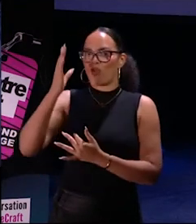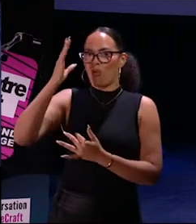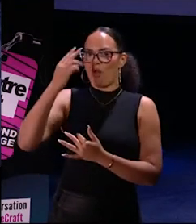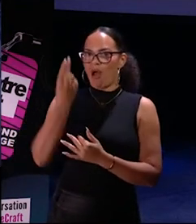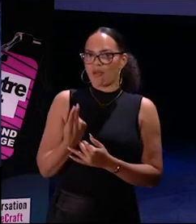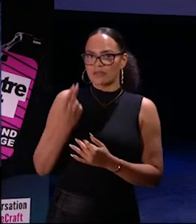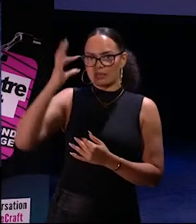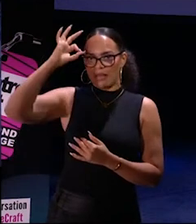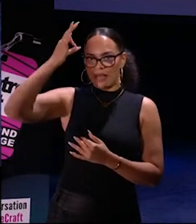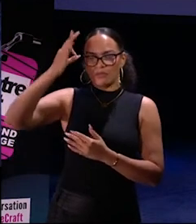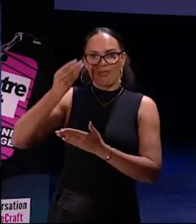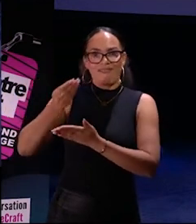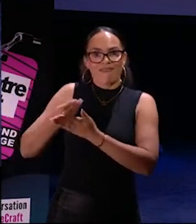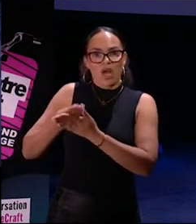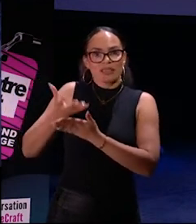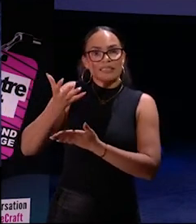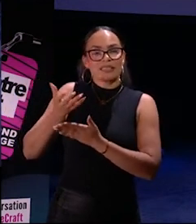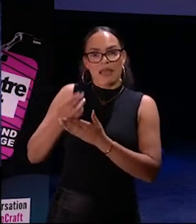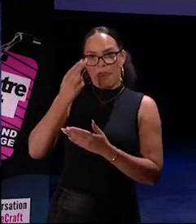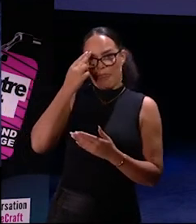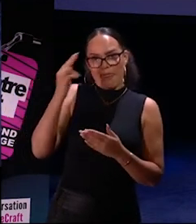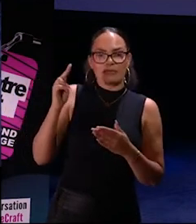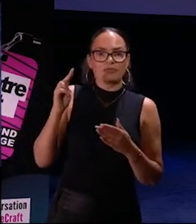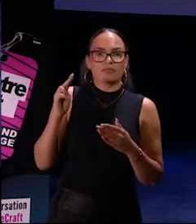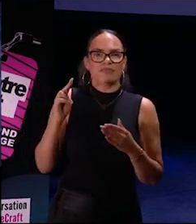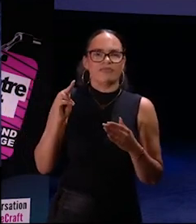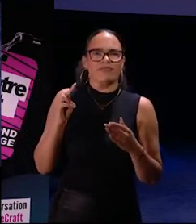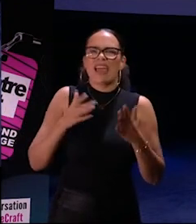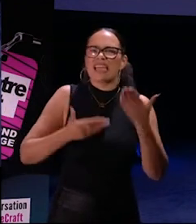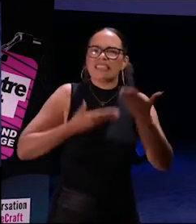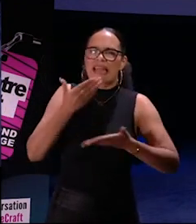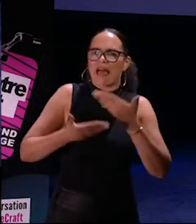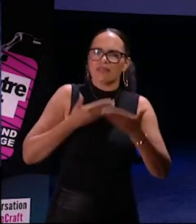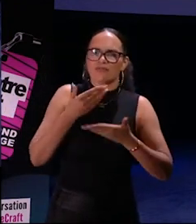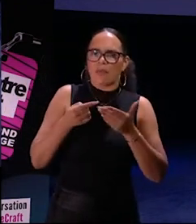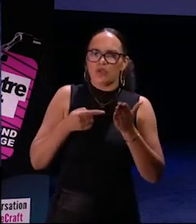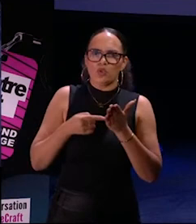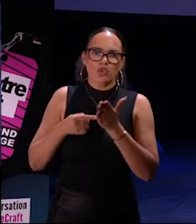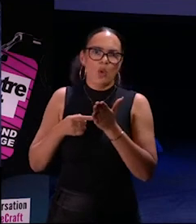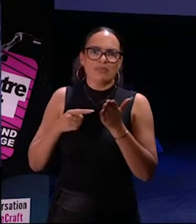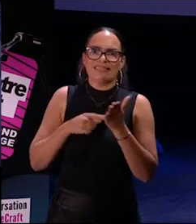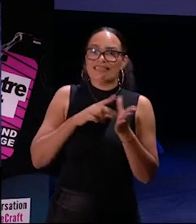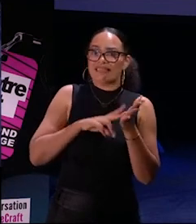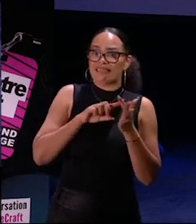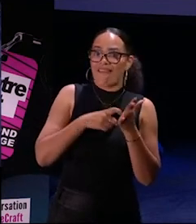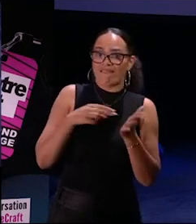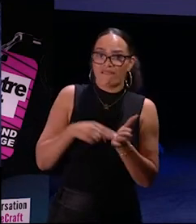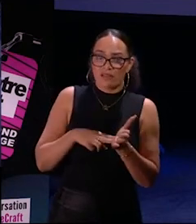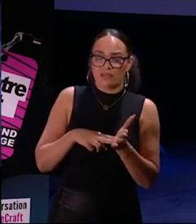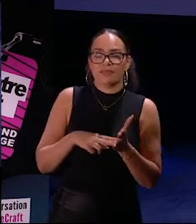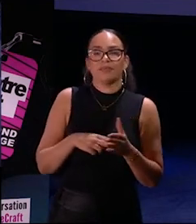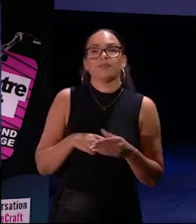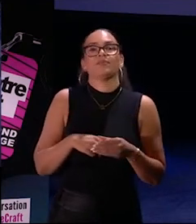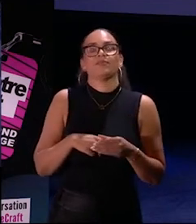a Halloween podcast called Tales from the Tombstone Tavern, which was, and the reason for doing that as